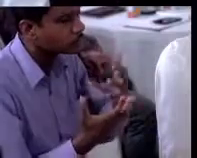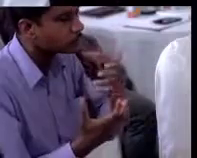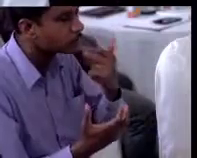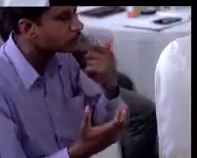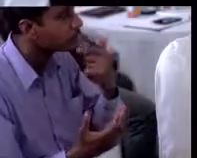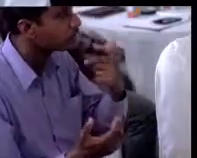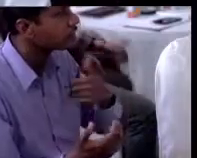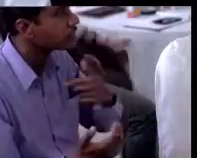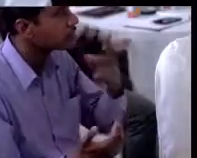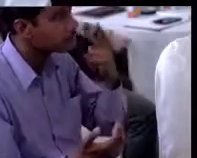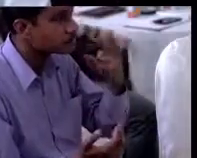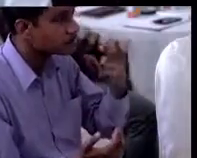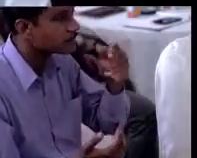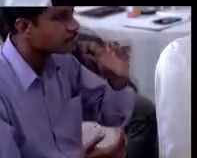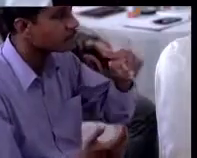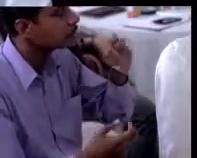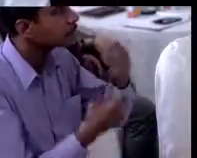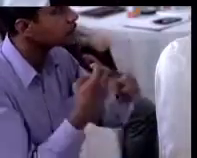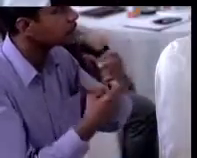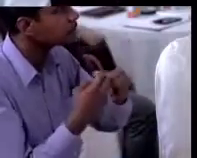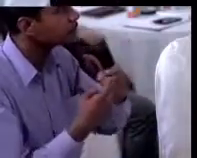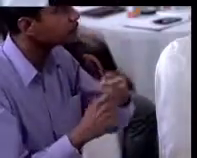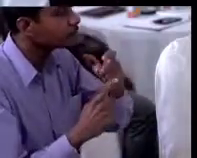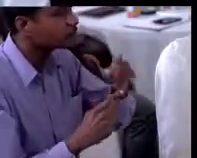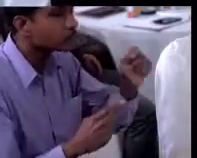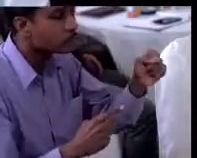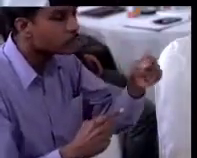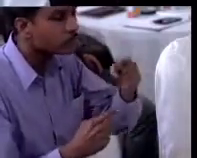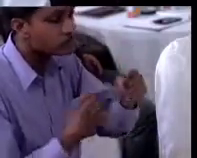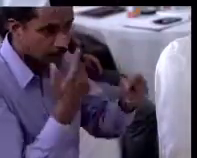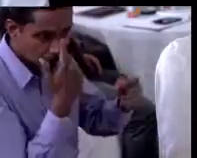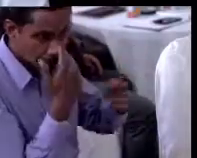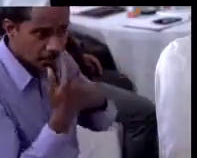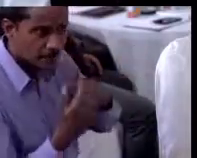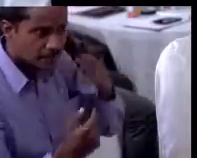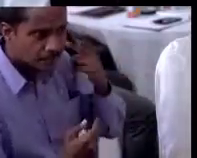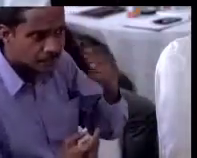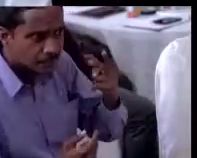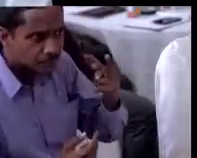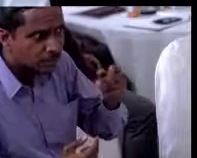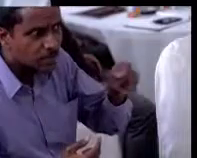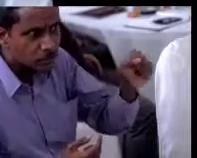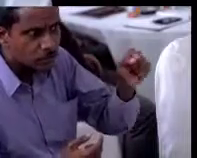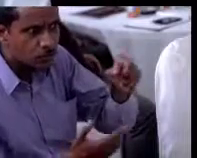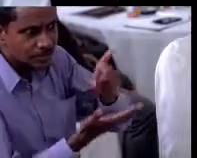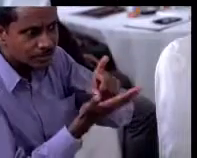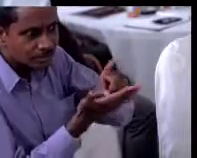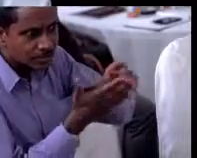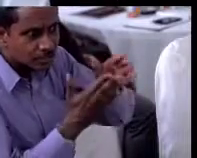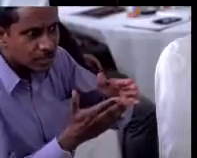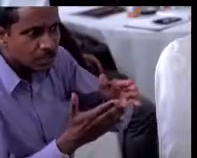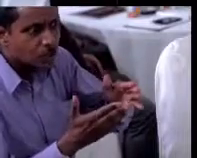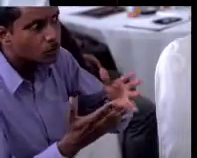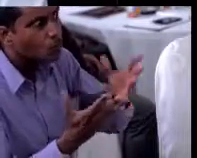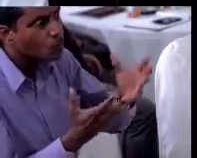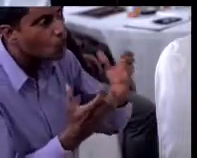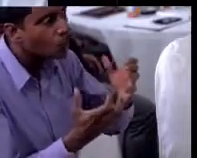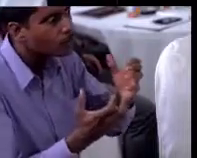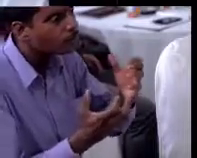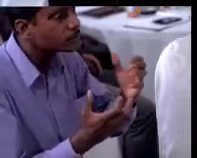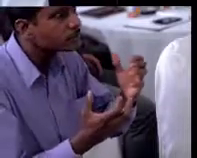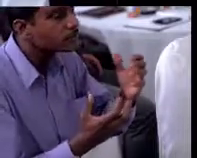that since then. And so why I want to say that I see that as a problem for others too is that I see designers